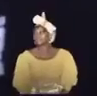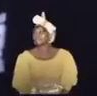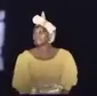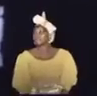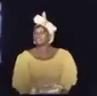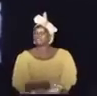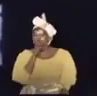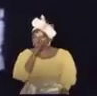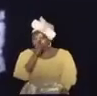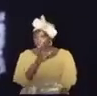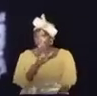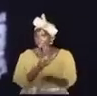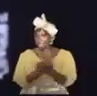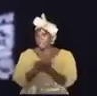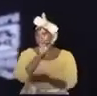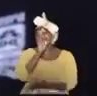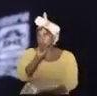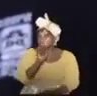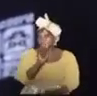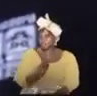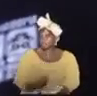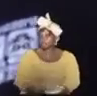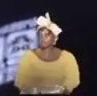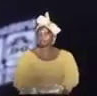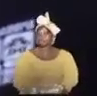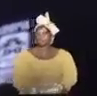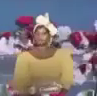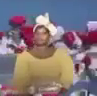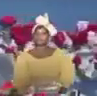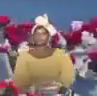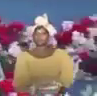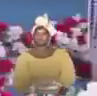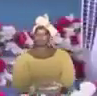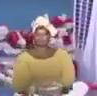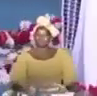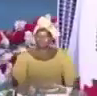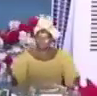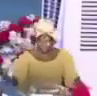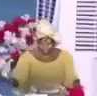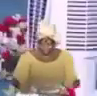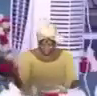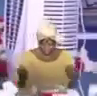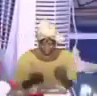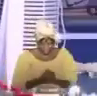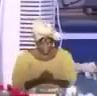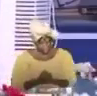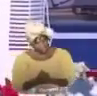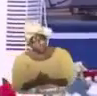You believe that? Oh God, you are my God,